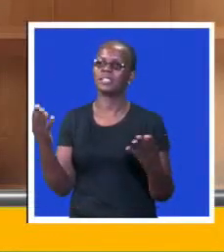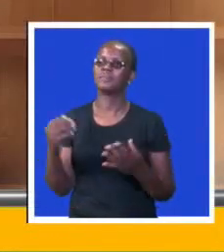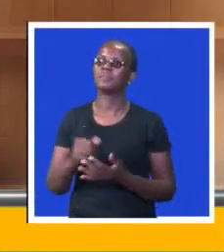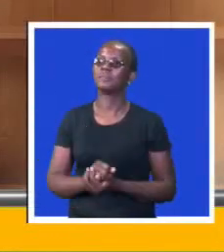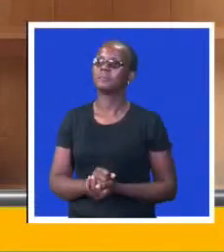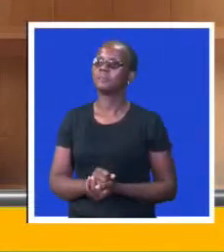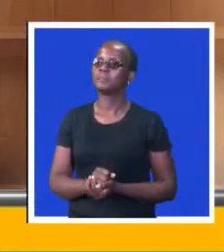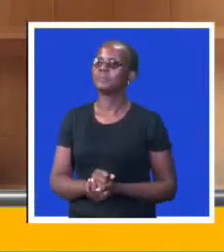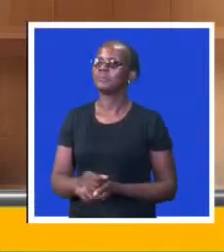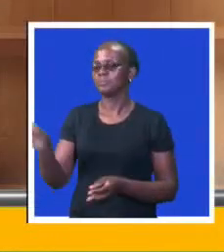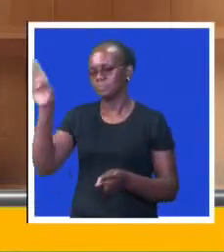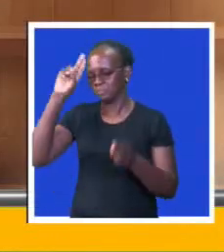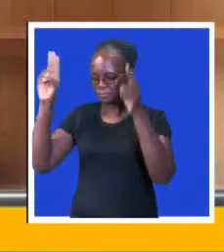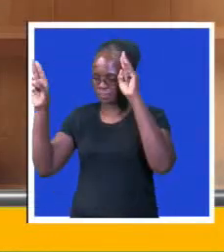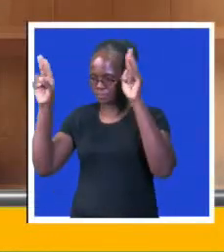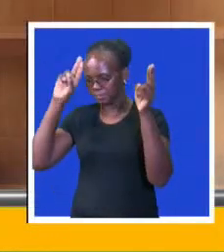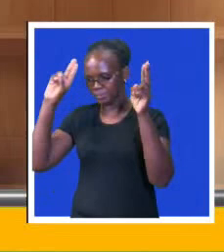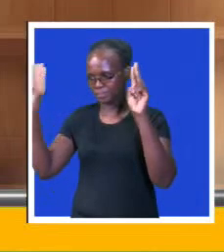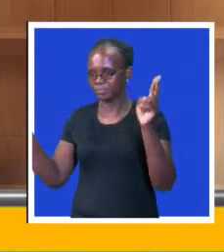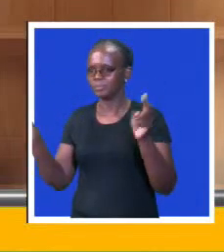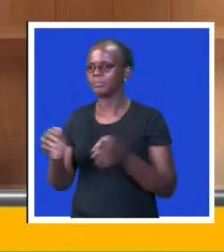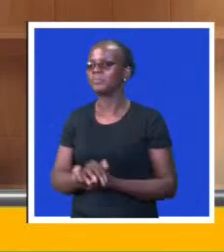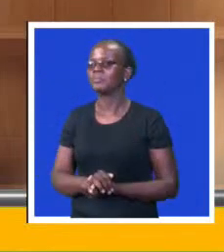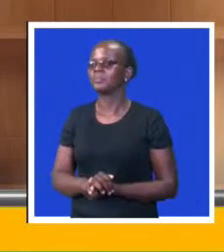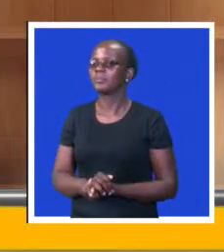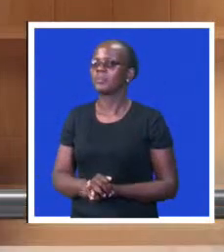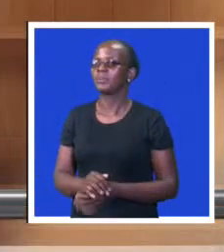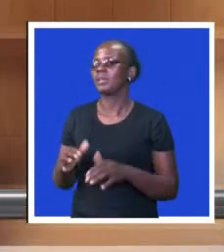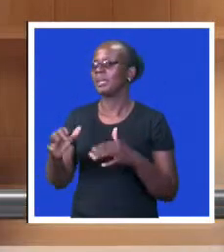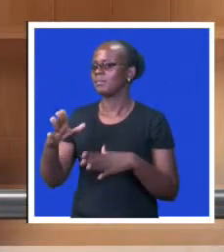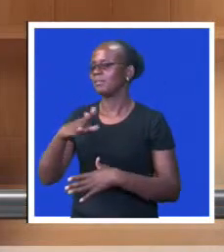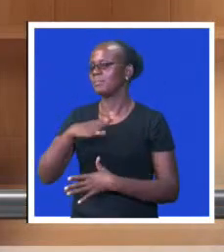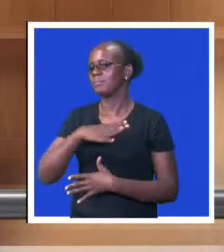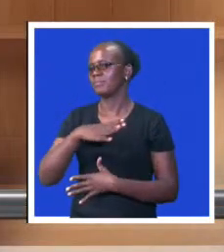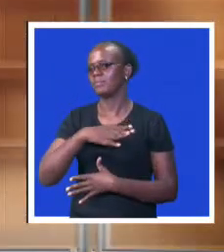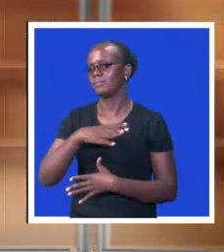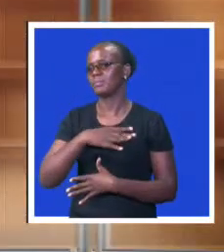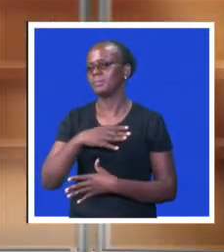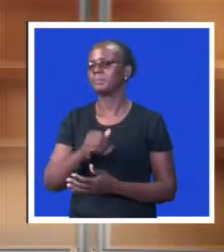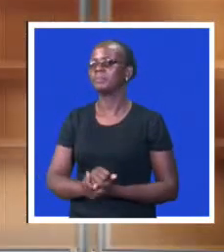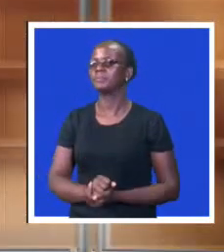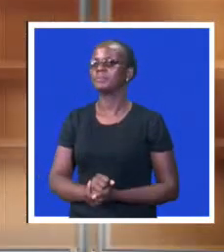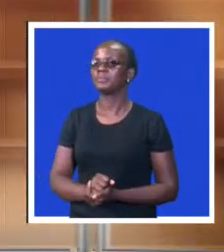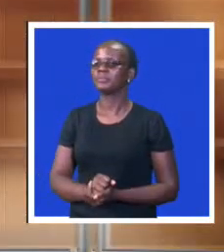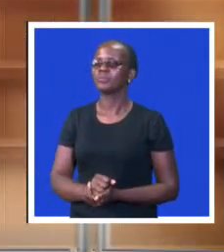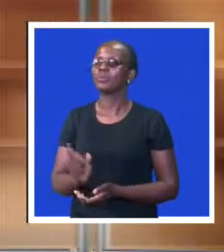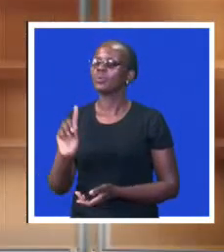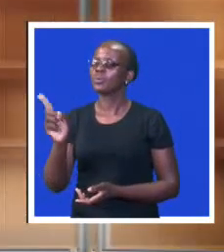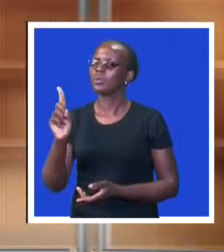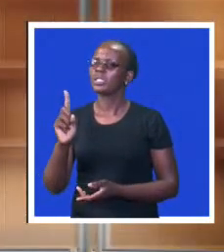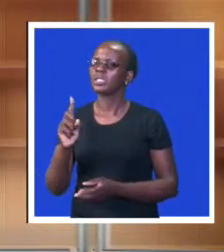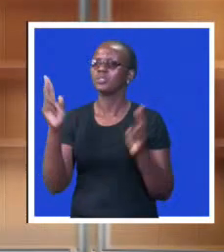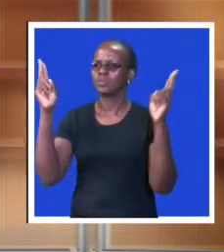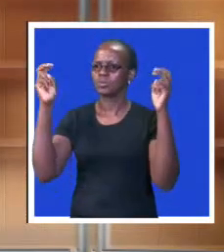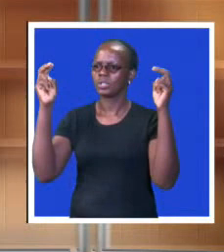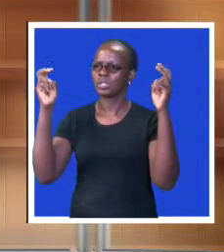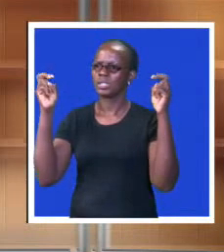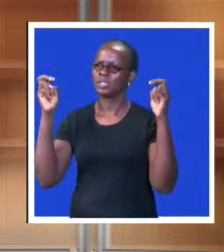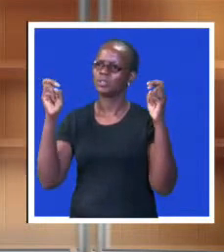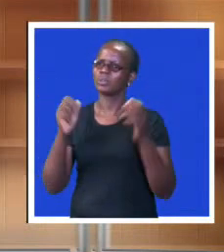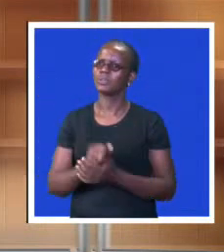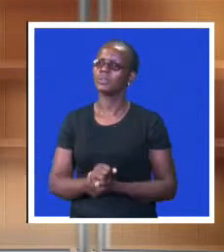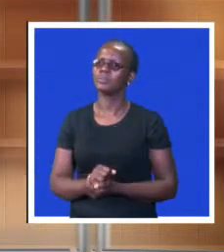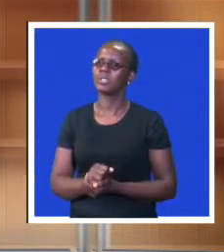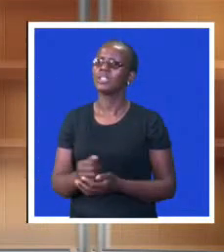very good afternoon, ma'am. Good afternoon, Rato. How are you? I'm alright. How are you? I'm good. What is today's topic? Our lesson